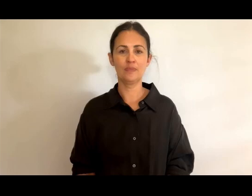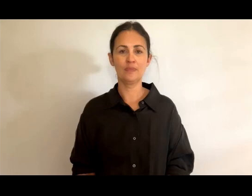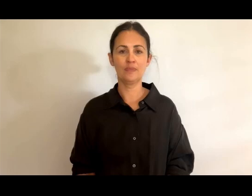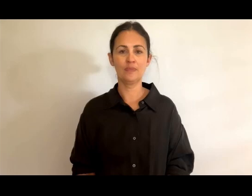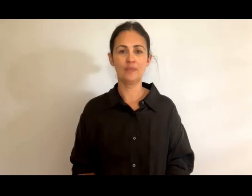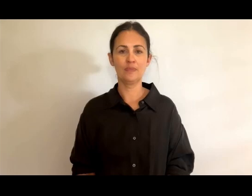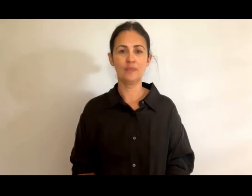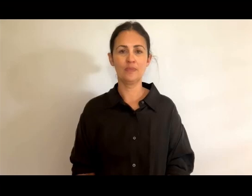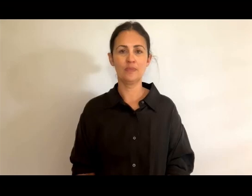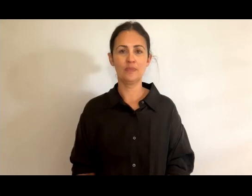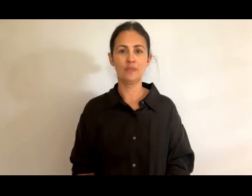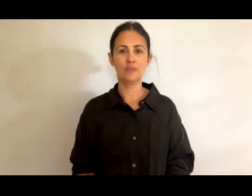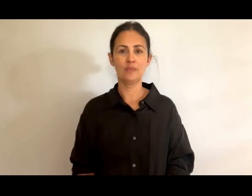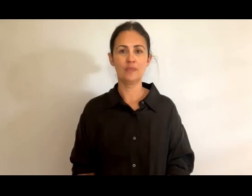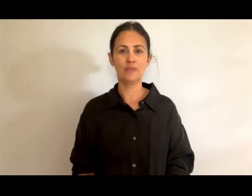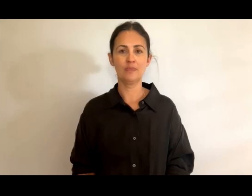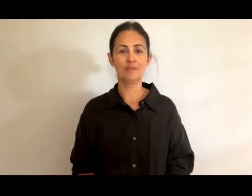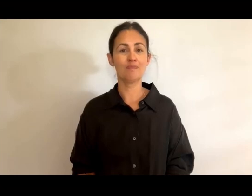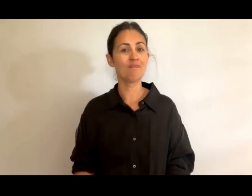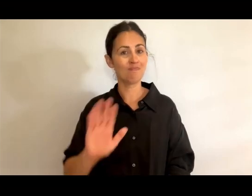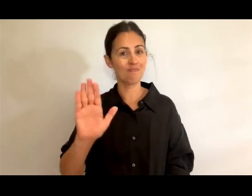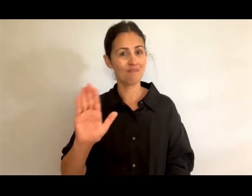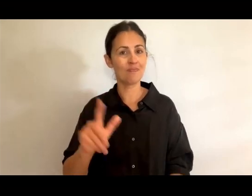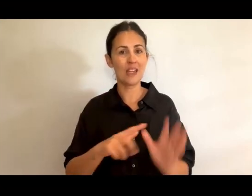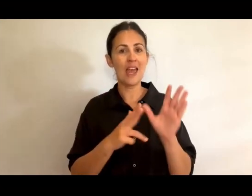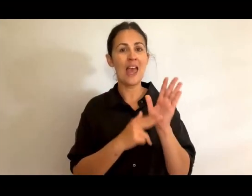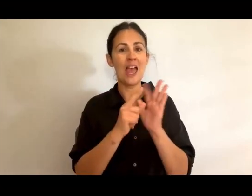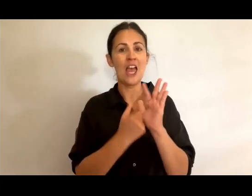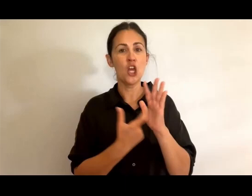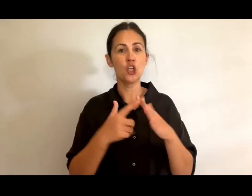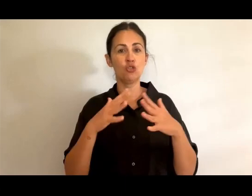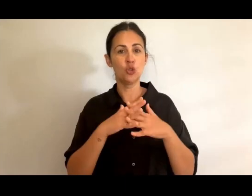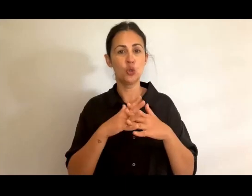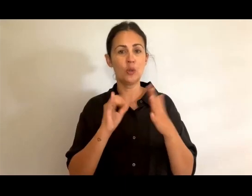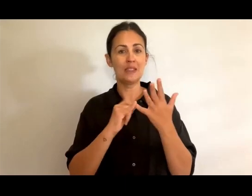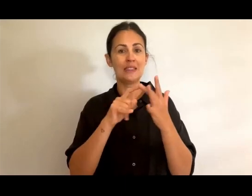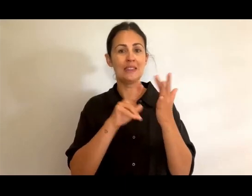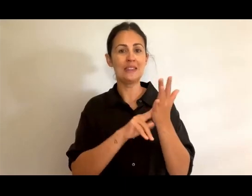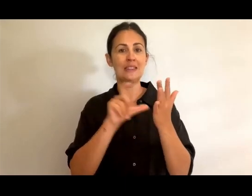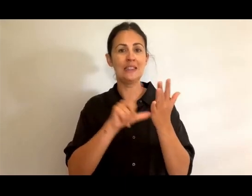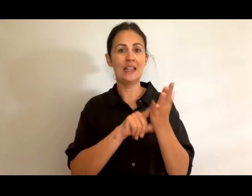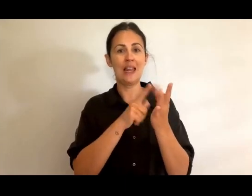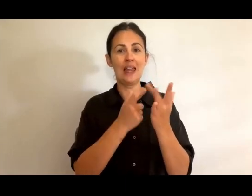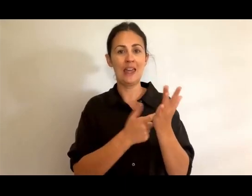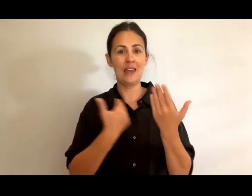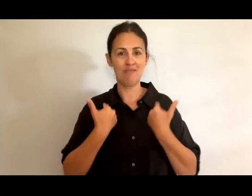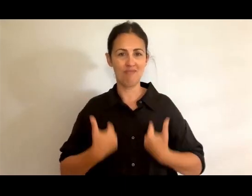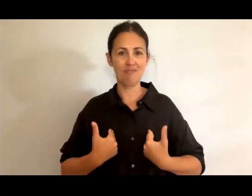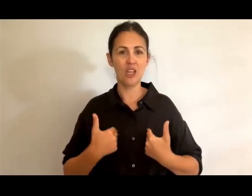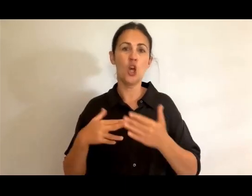Hello, my name's Andrew Sinclair. I'm from northeast Victoria, Wangaratta, Yorta